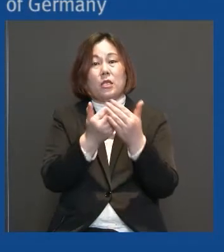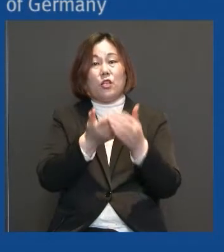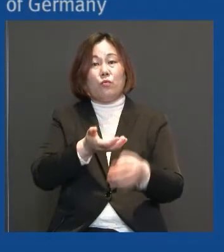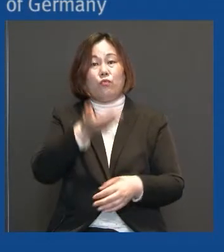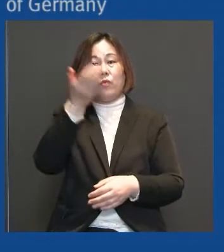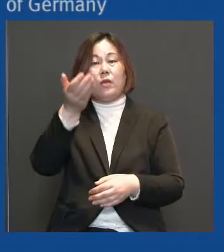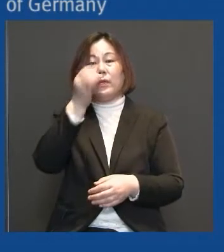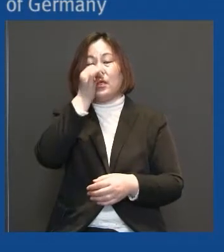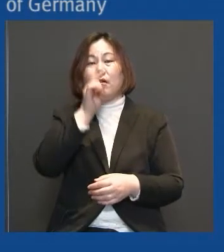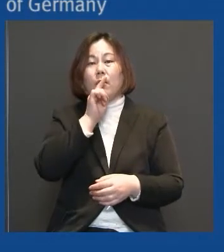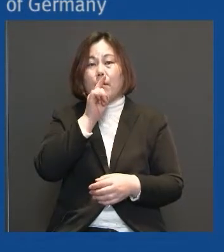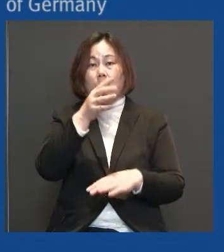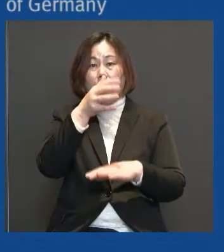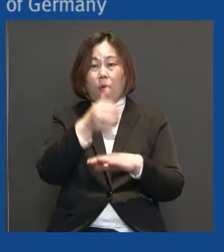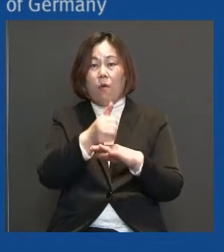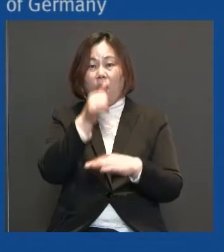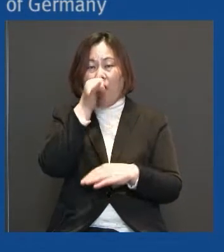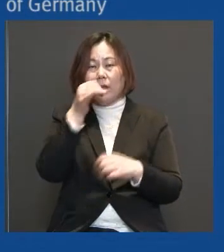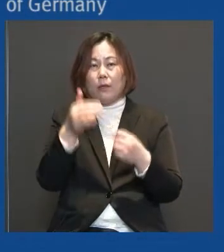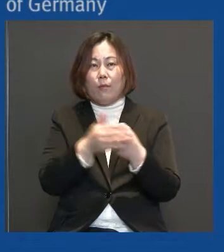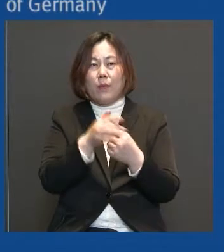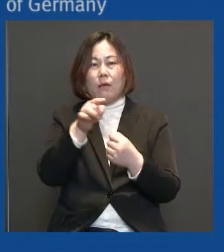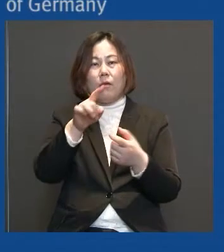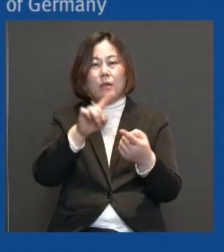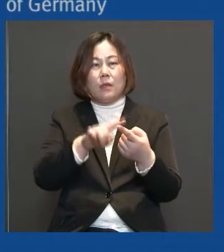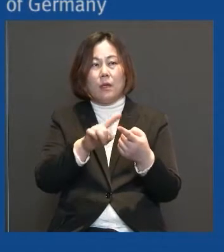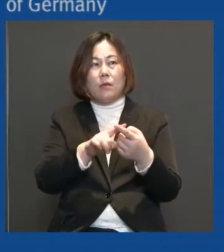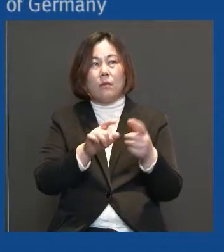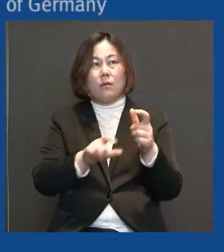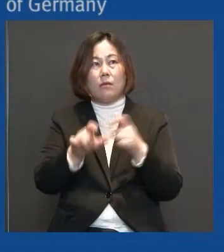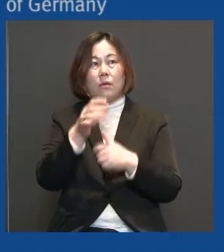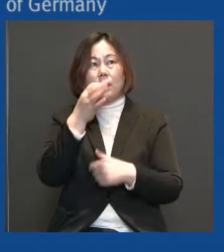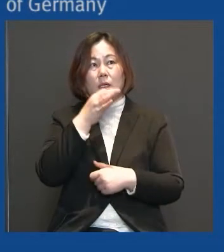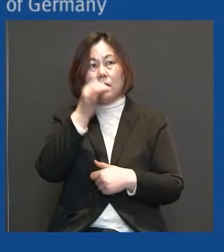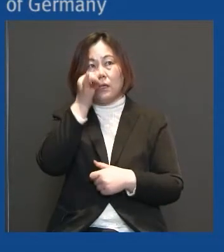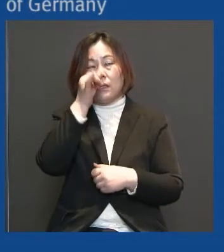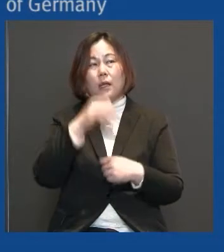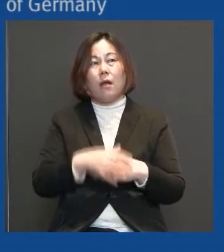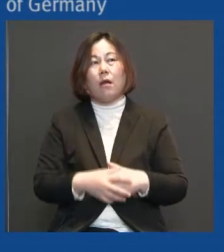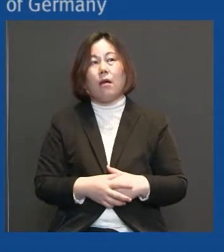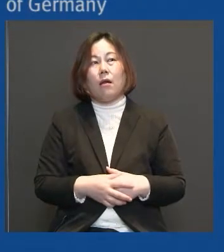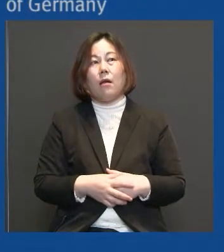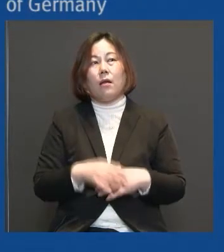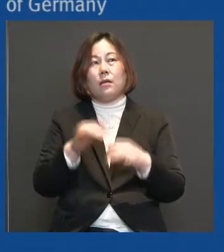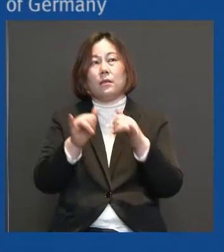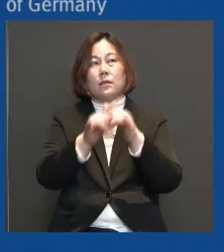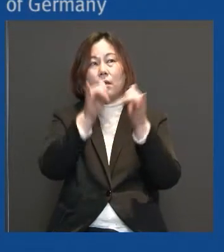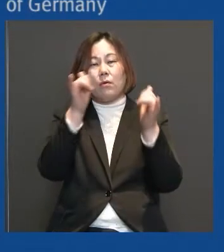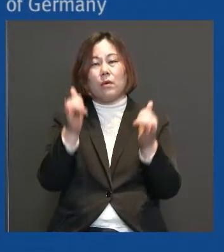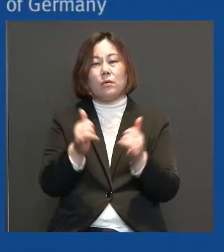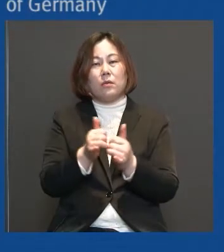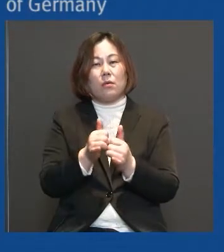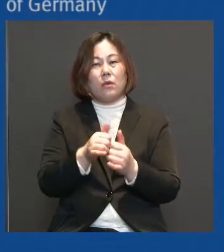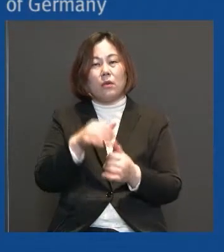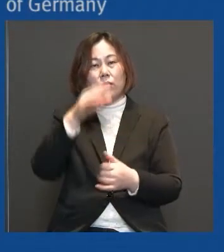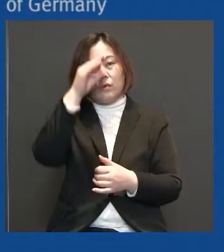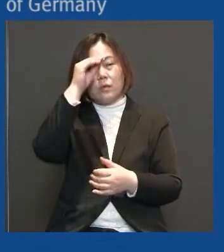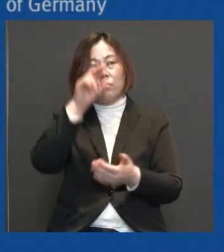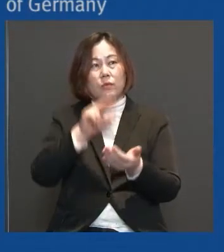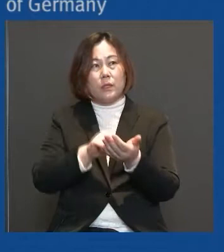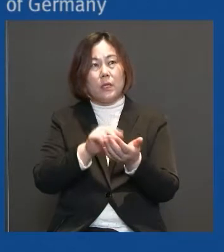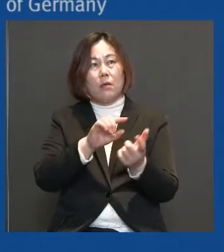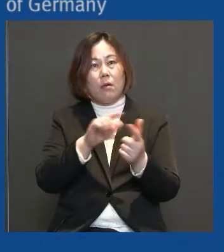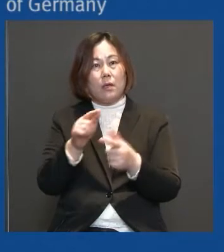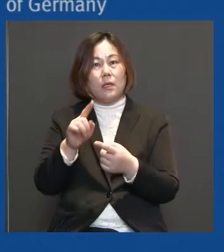people. The commission dealt with the societal, social, and ethical issues that the increasing mechanization of everyday life